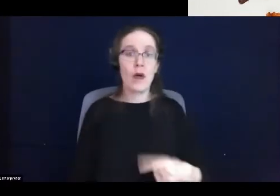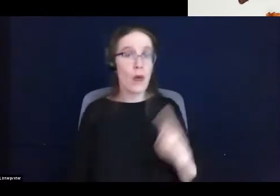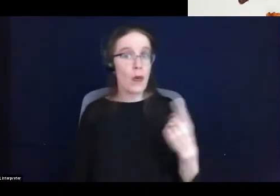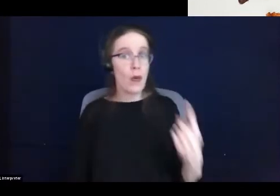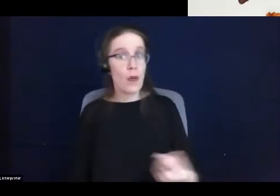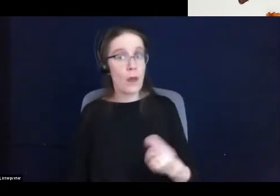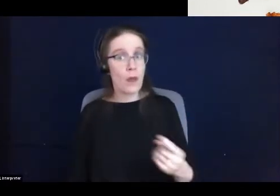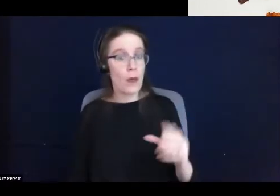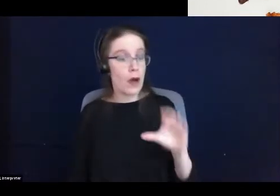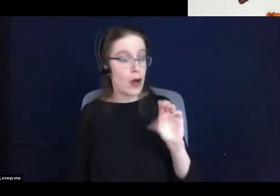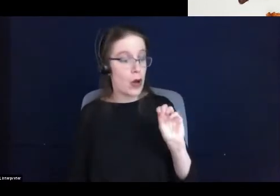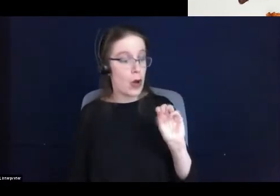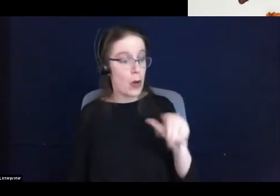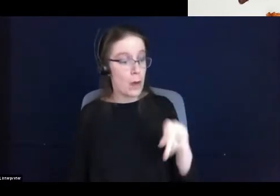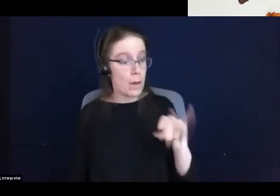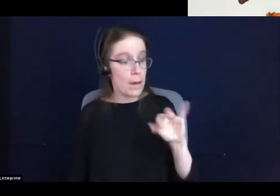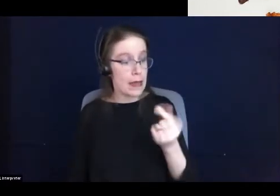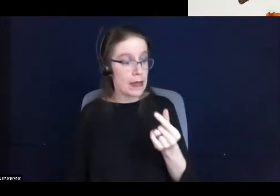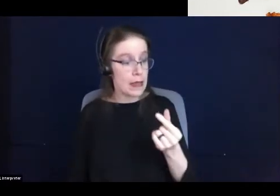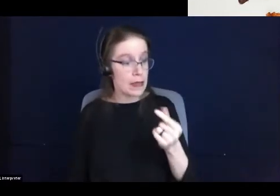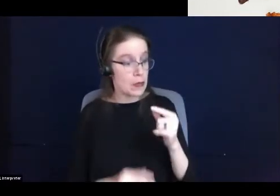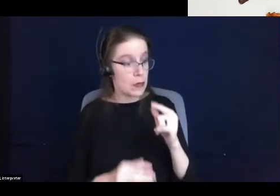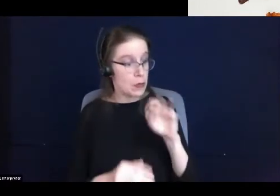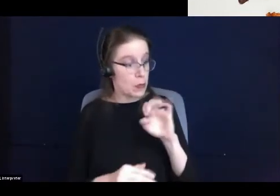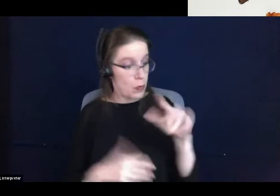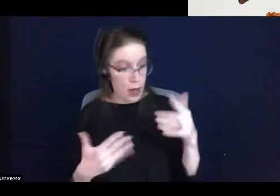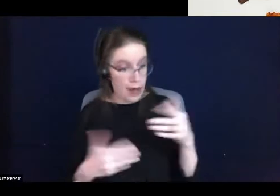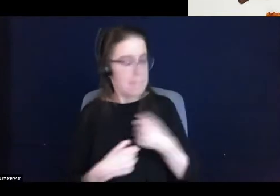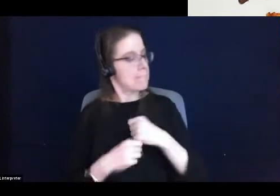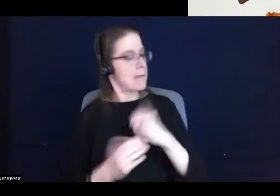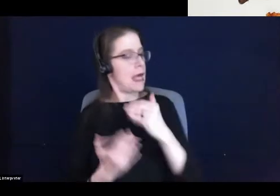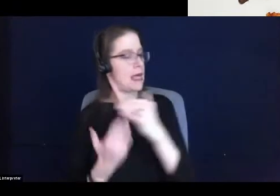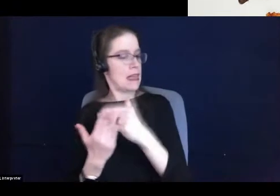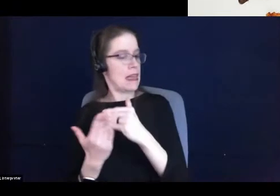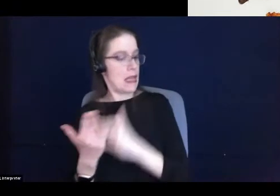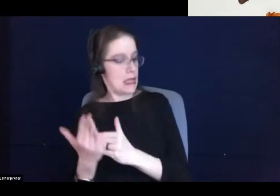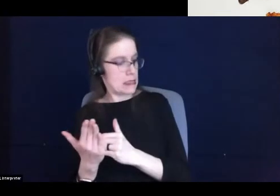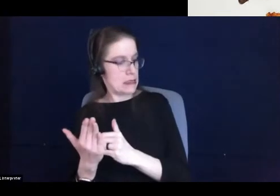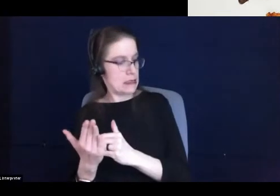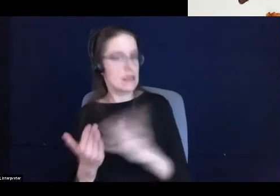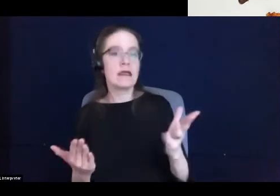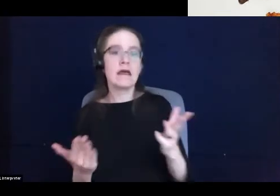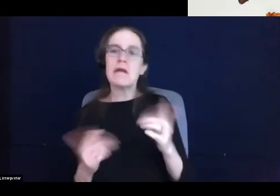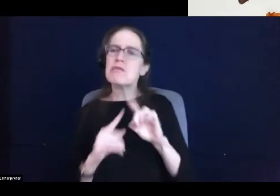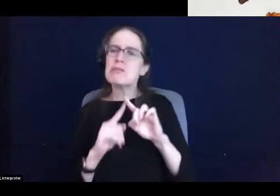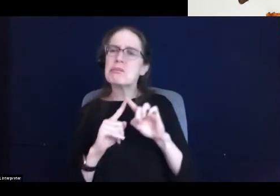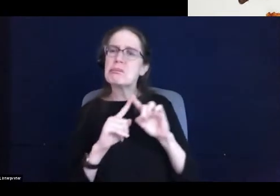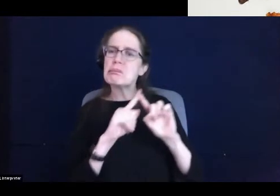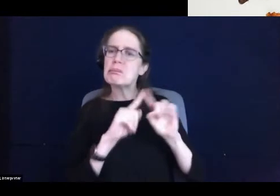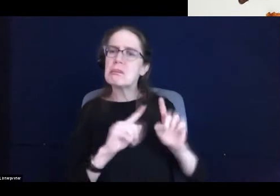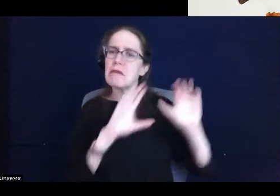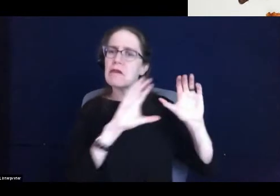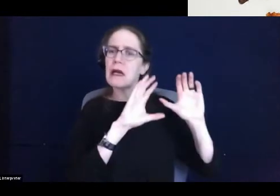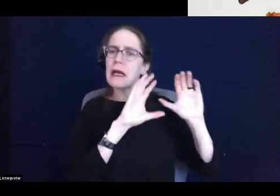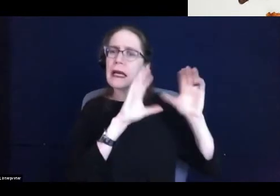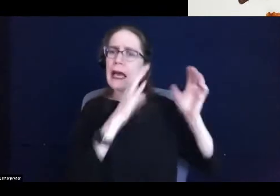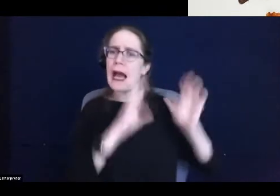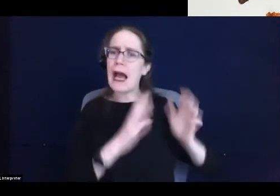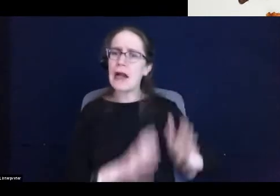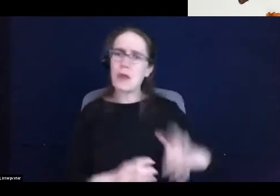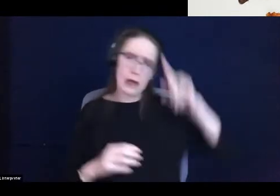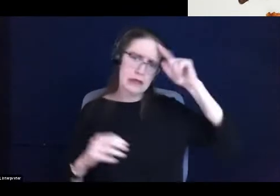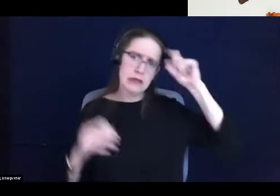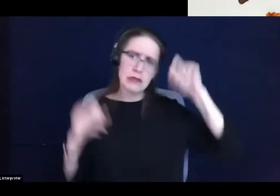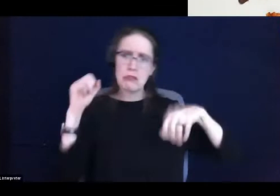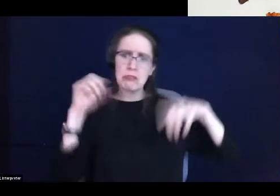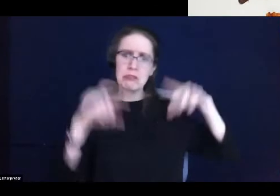helps survivors when they're feeling triggered is making a list. What are some categories that you can list off the top of your head?